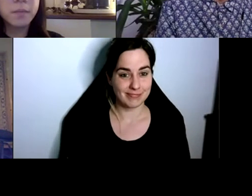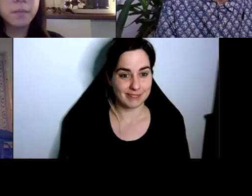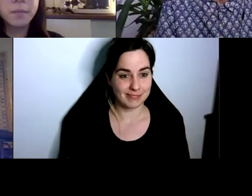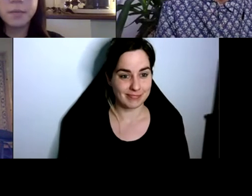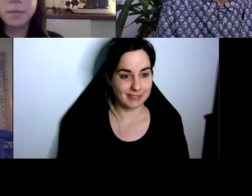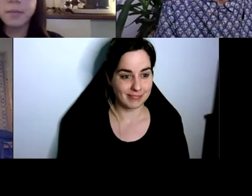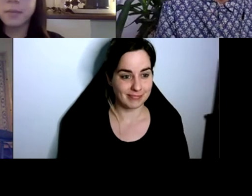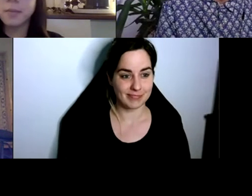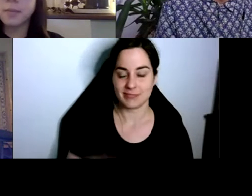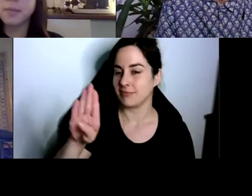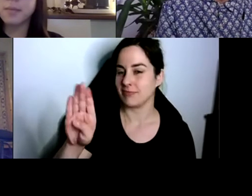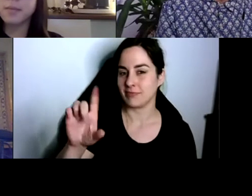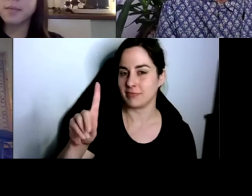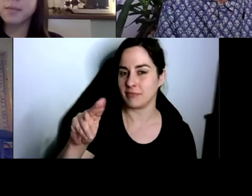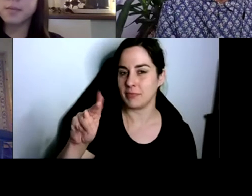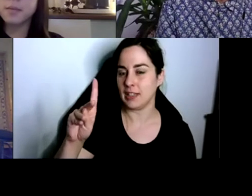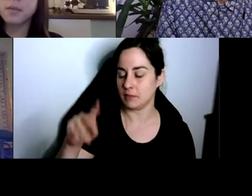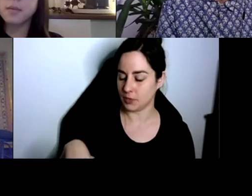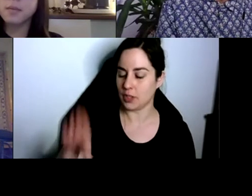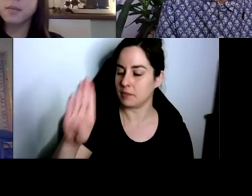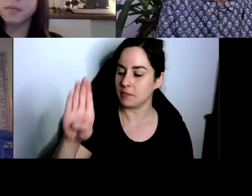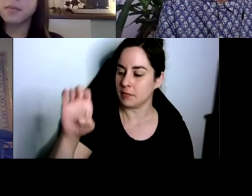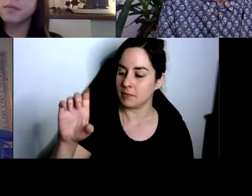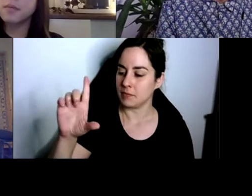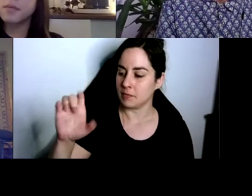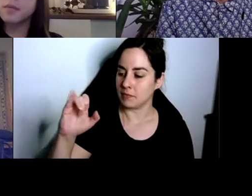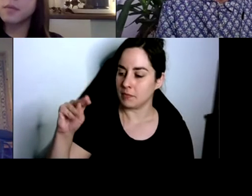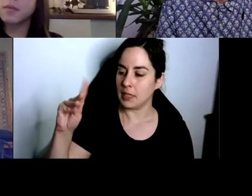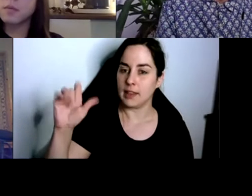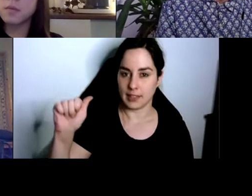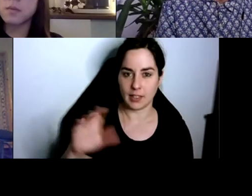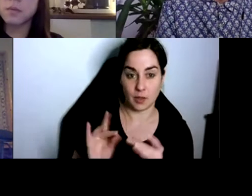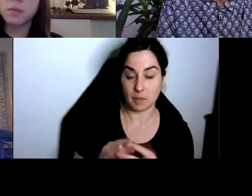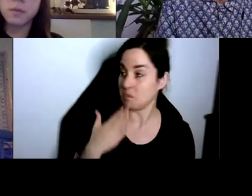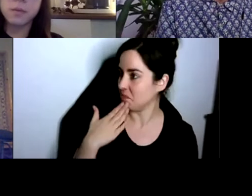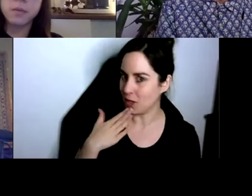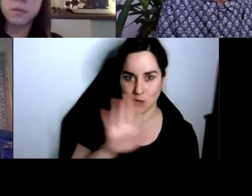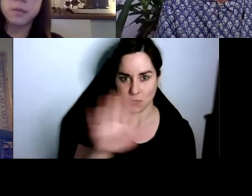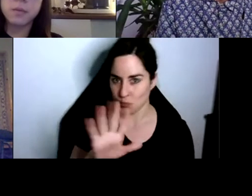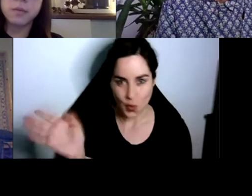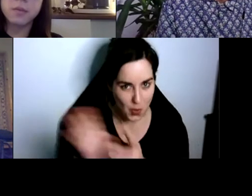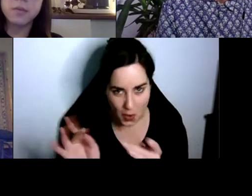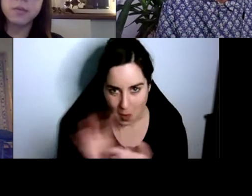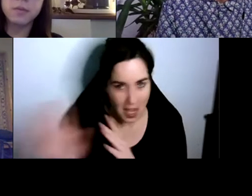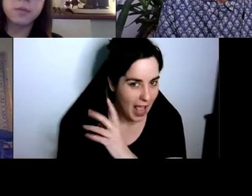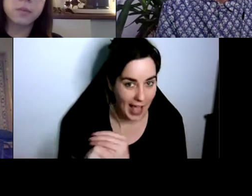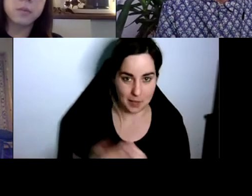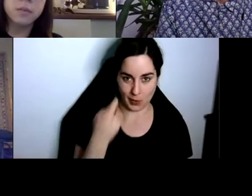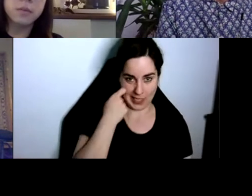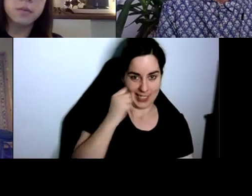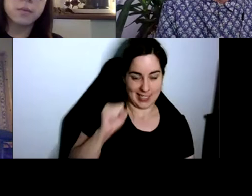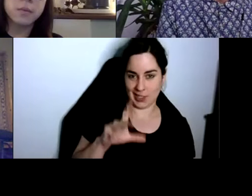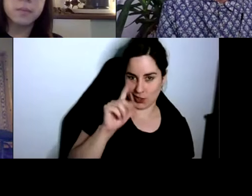Yeah, thank you so much, Sean and Darian, for those additions to Scott's insights about